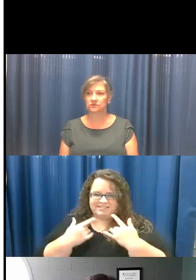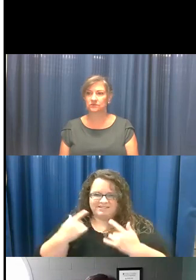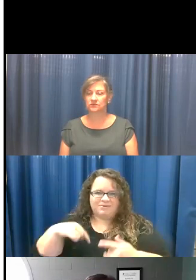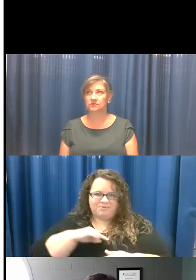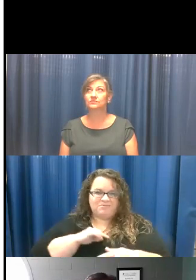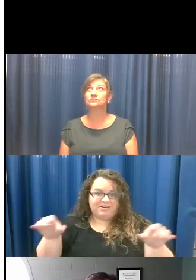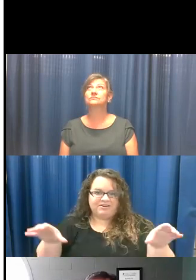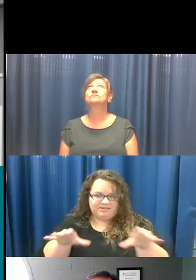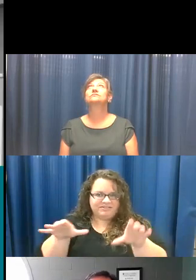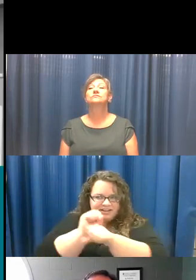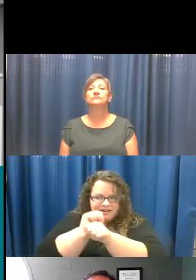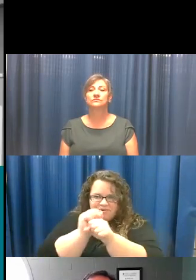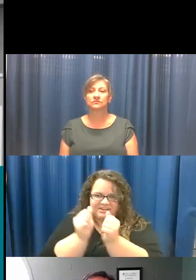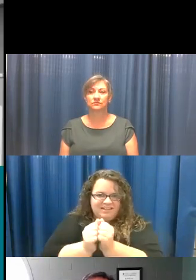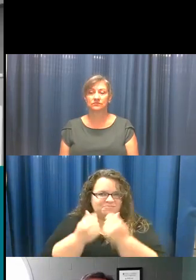together.